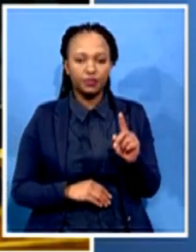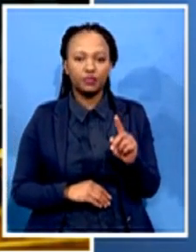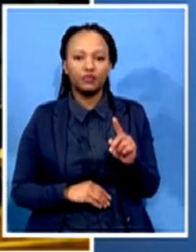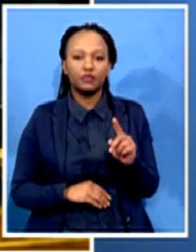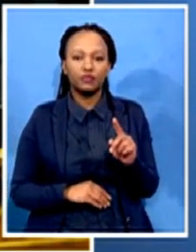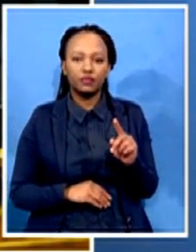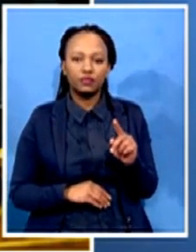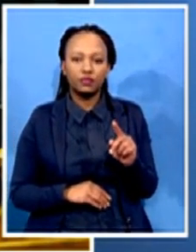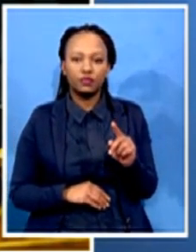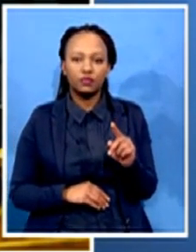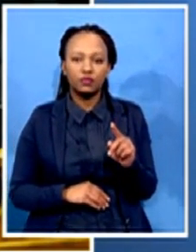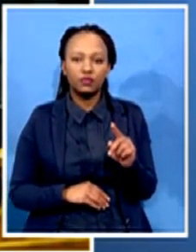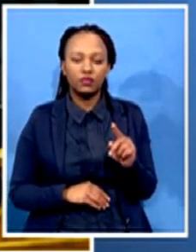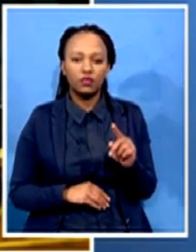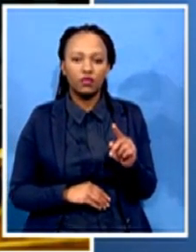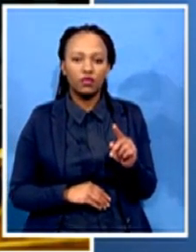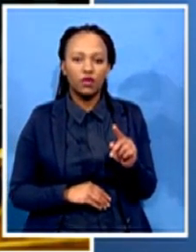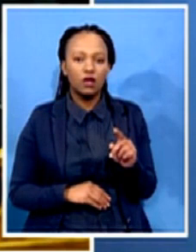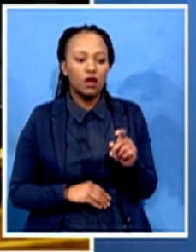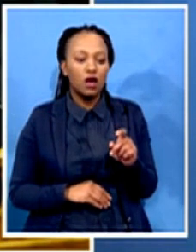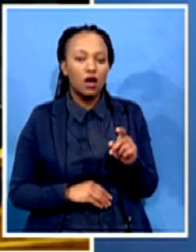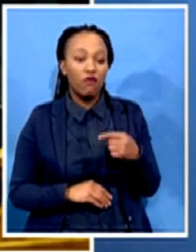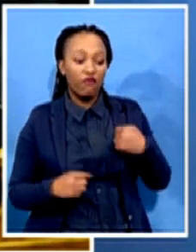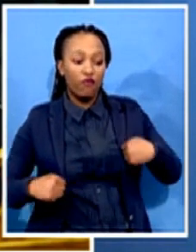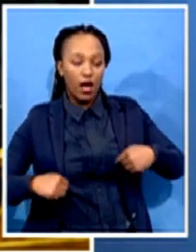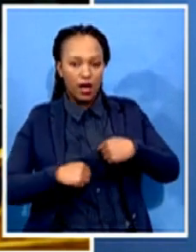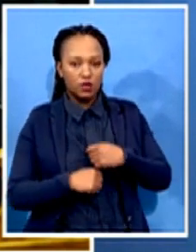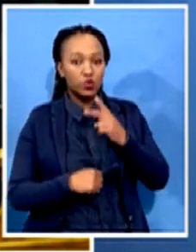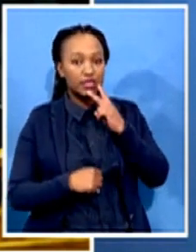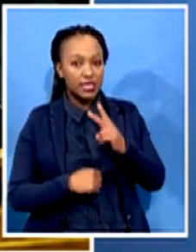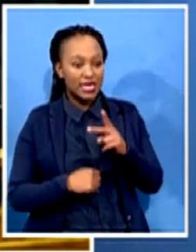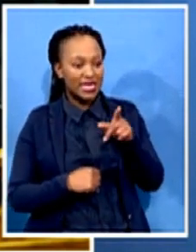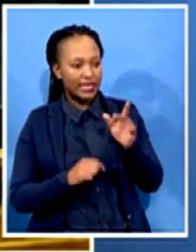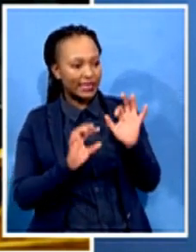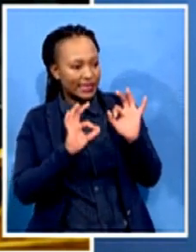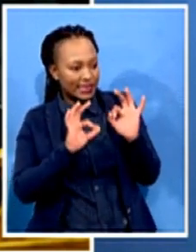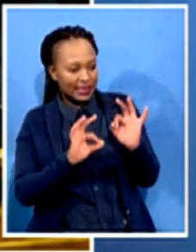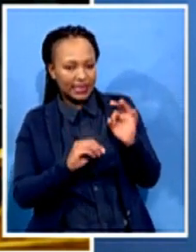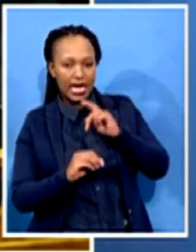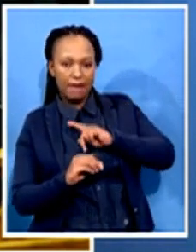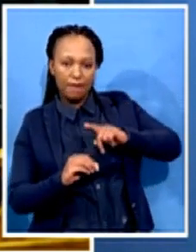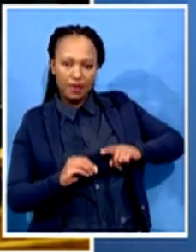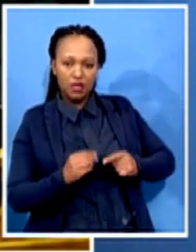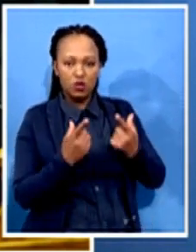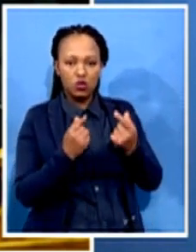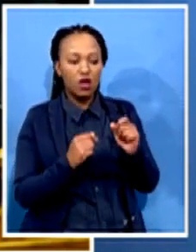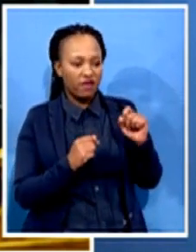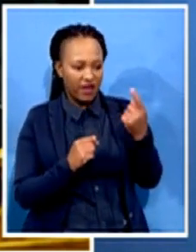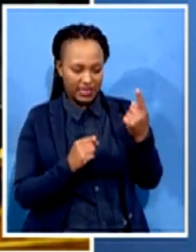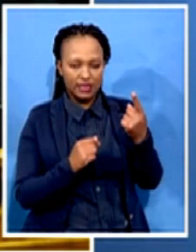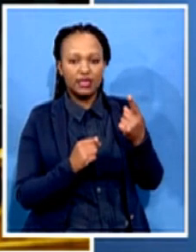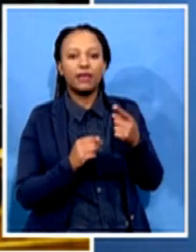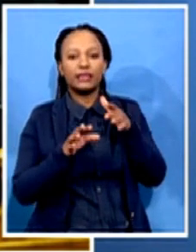as credible action on the part of the president, we need the president to release the explanation or report that was submitted by